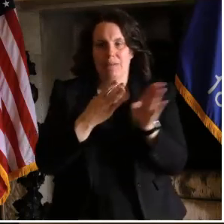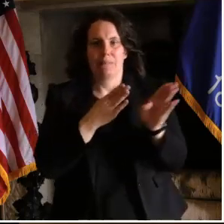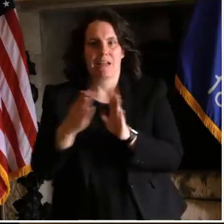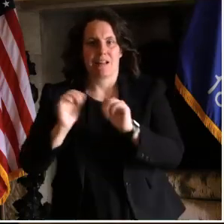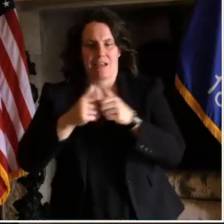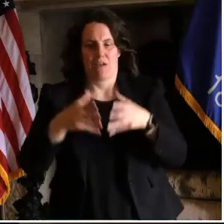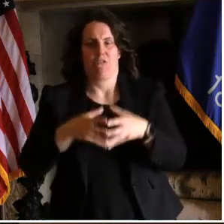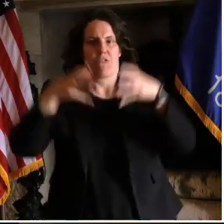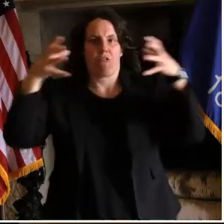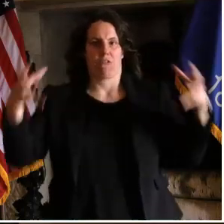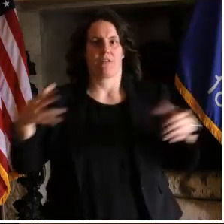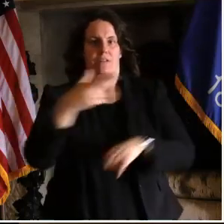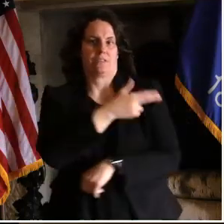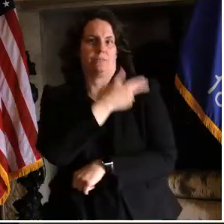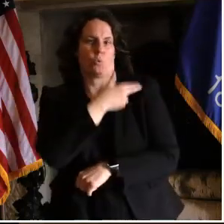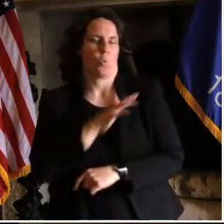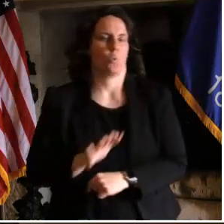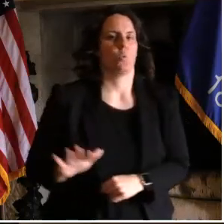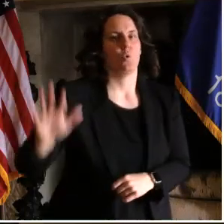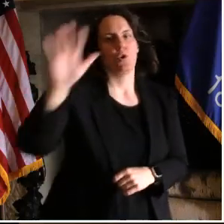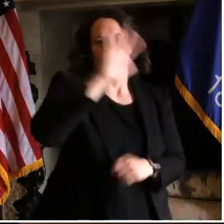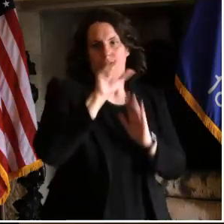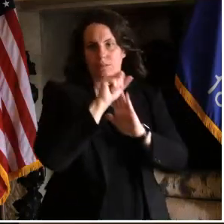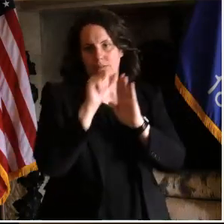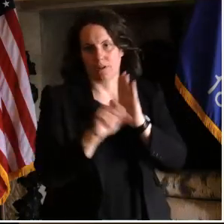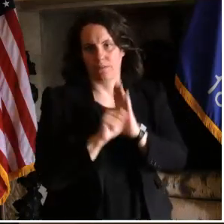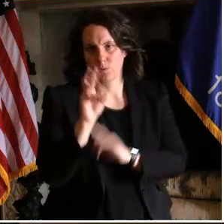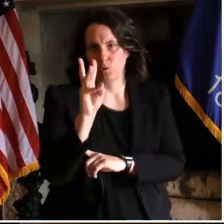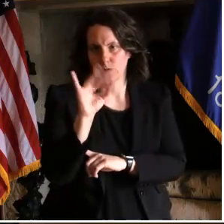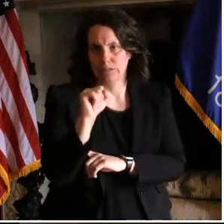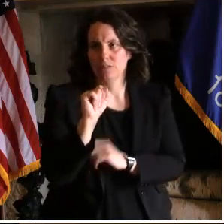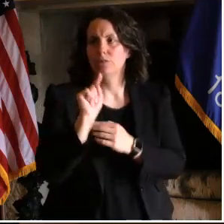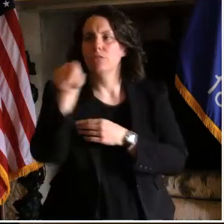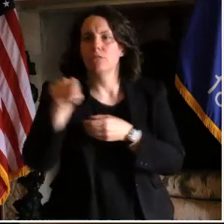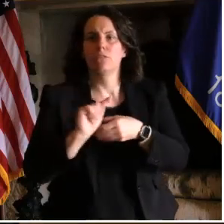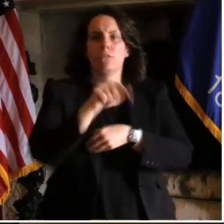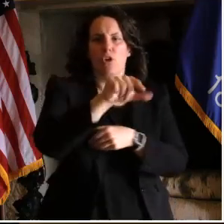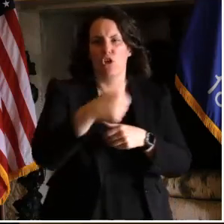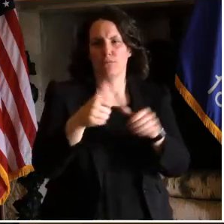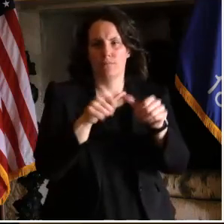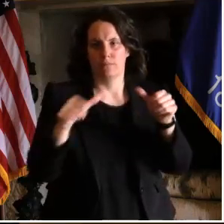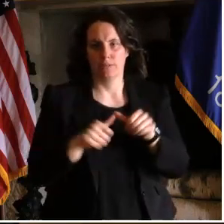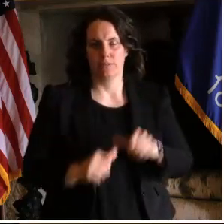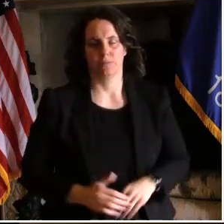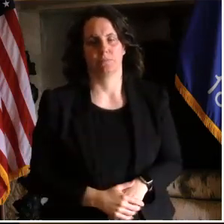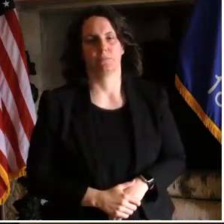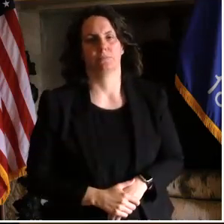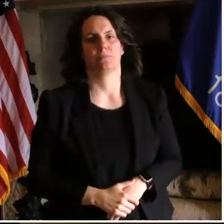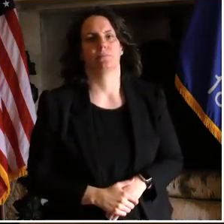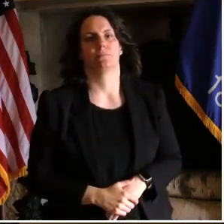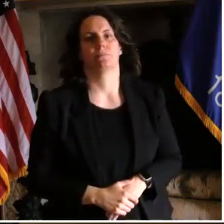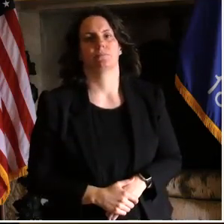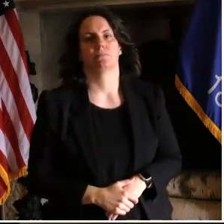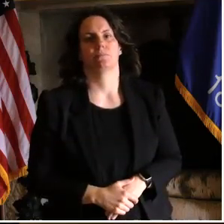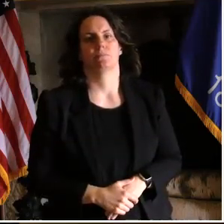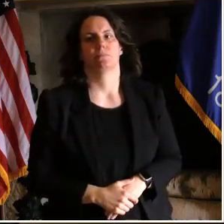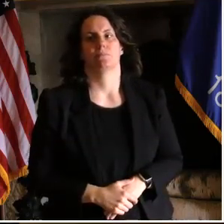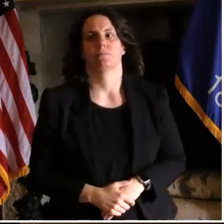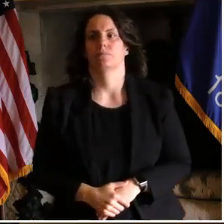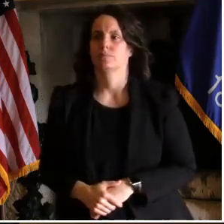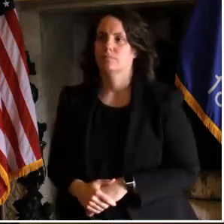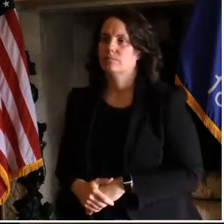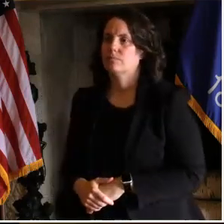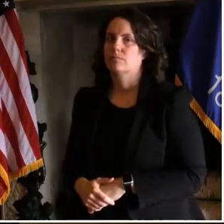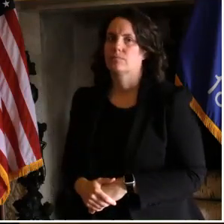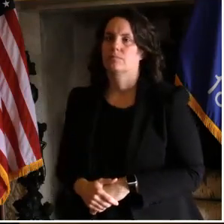need to serve everybody who needs hospitalization. Thank you. To Okay, and Annie, if you were to no use one